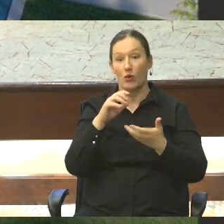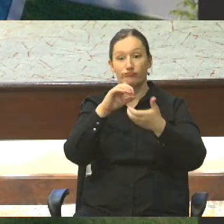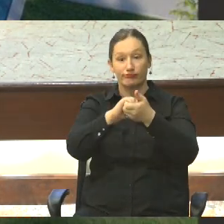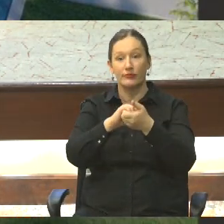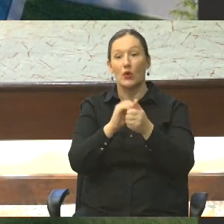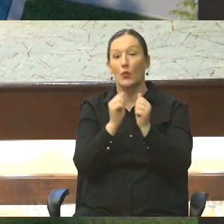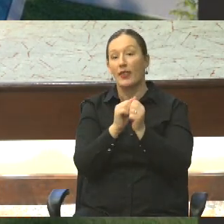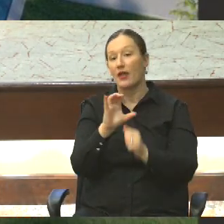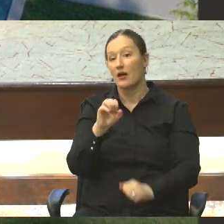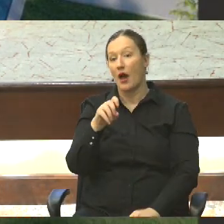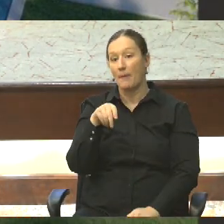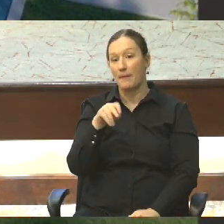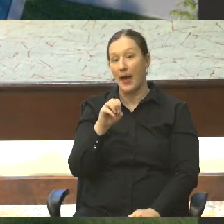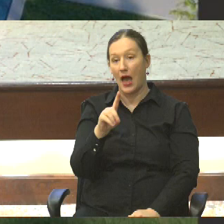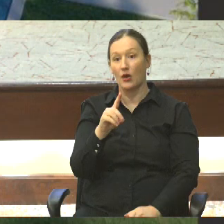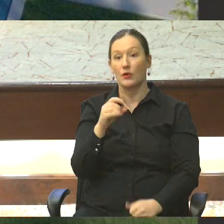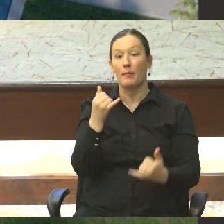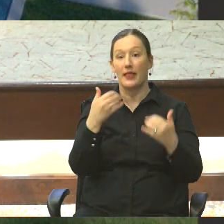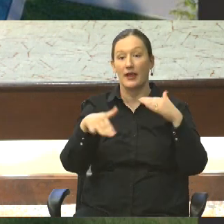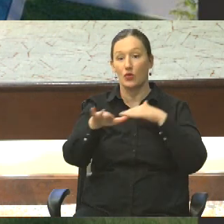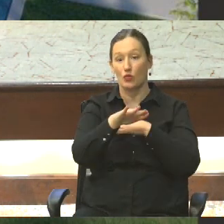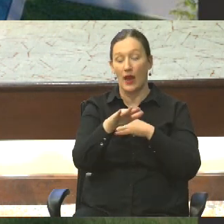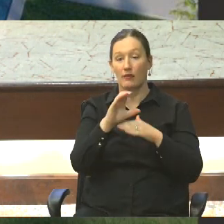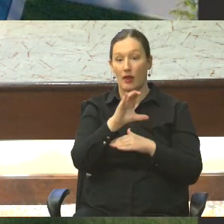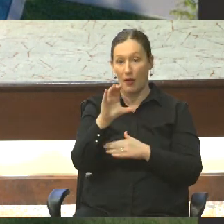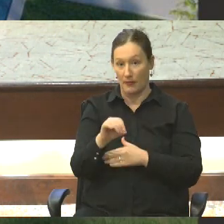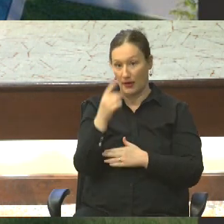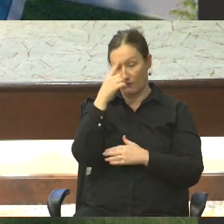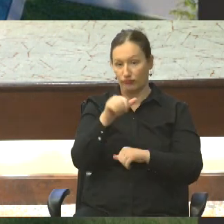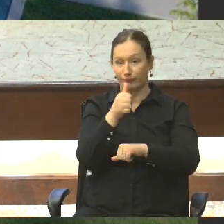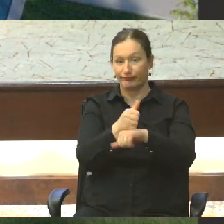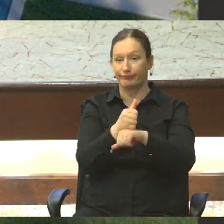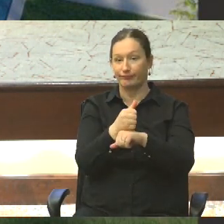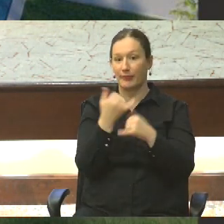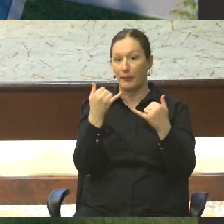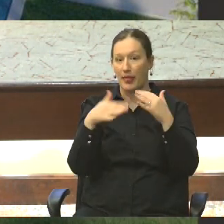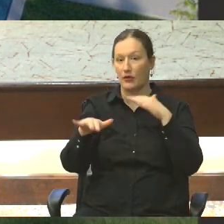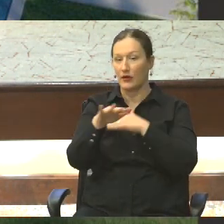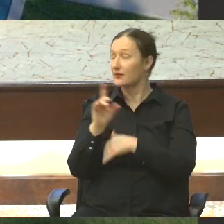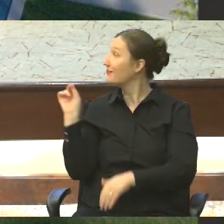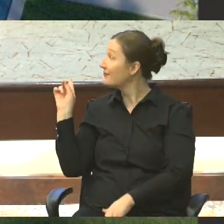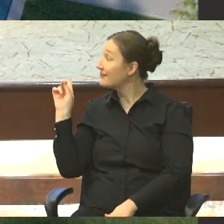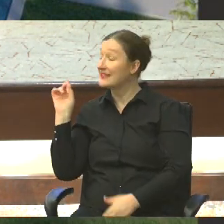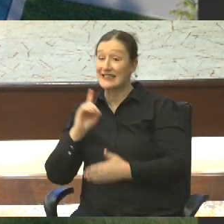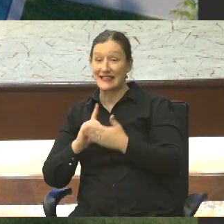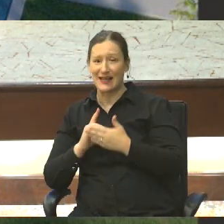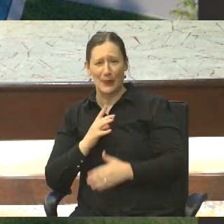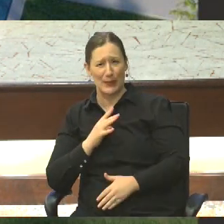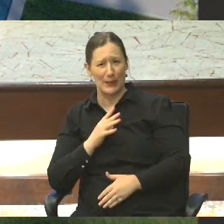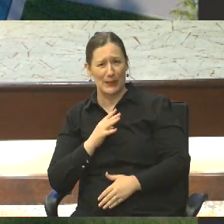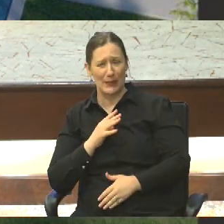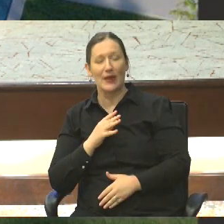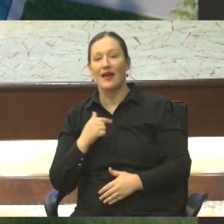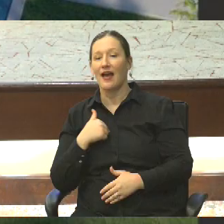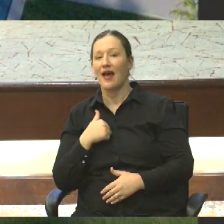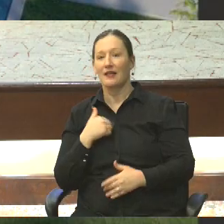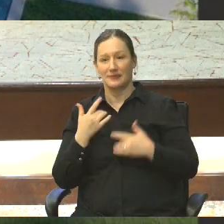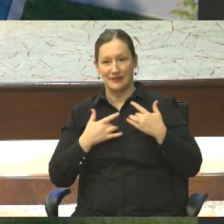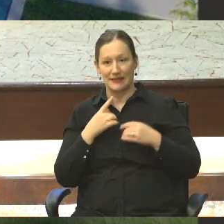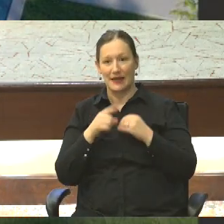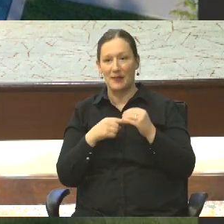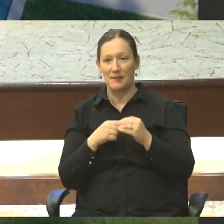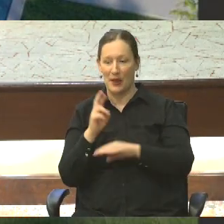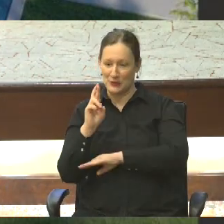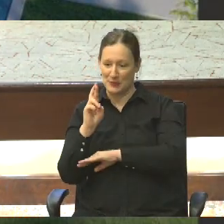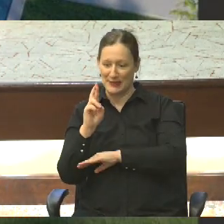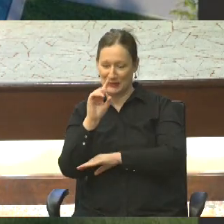installed and ready for the grand opening. Jonathan, this design looks really cool, and I'm excited about the spaceship design